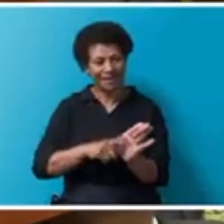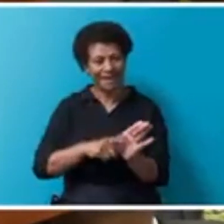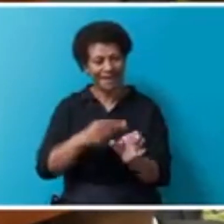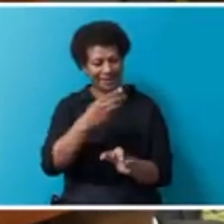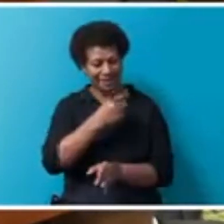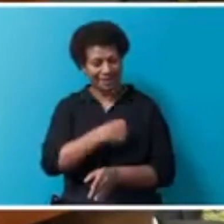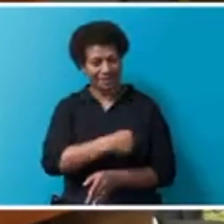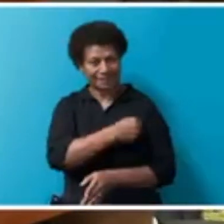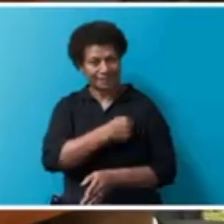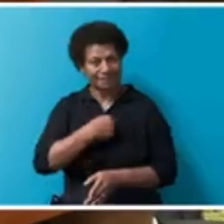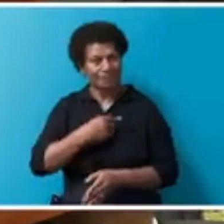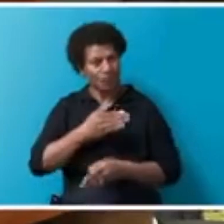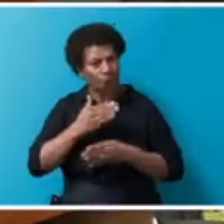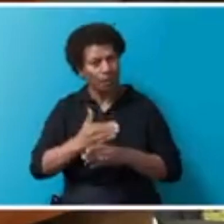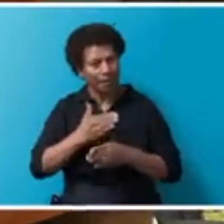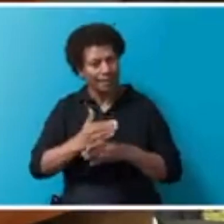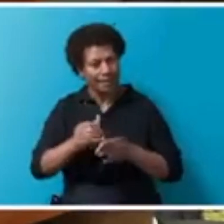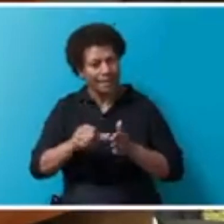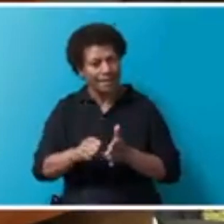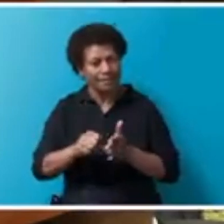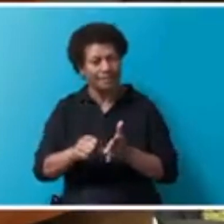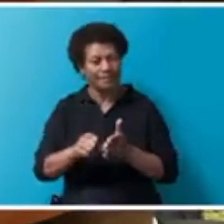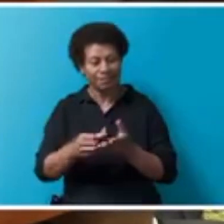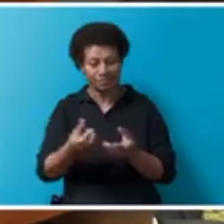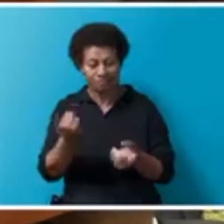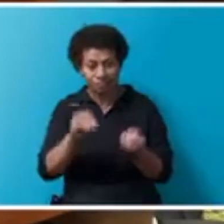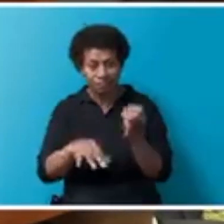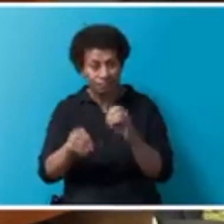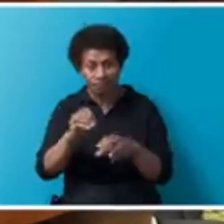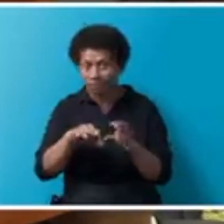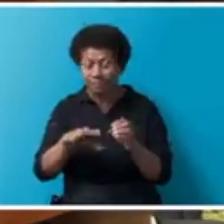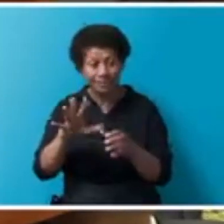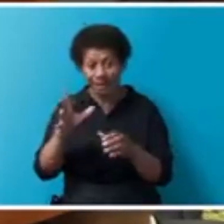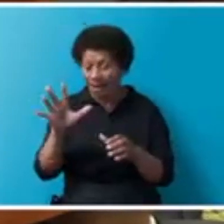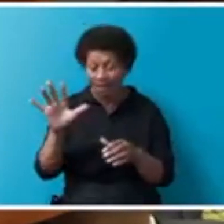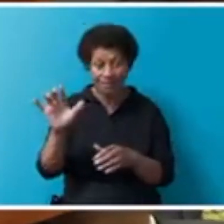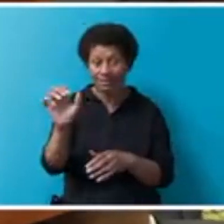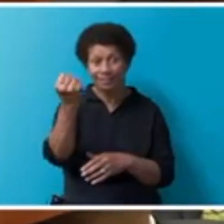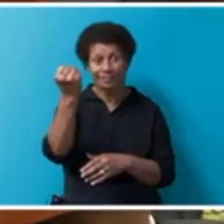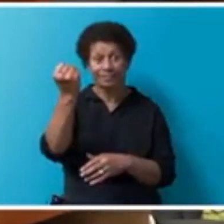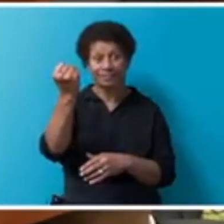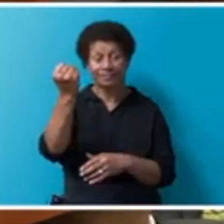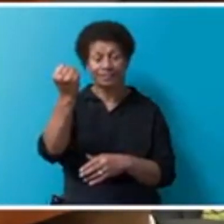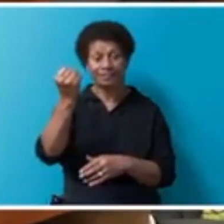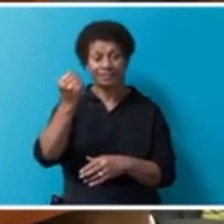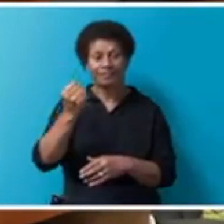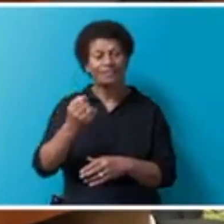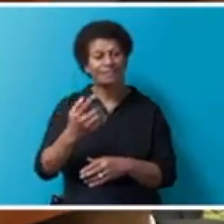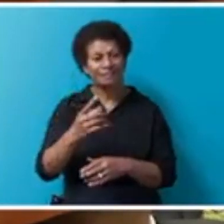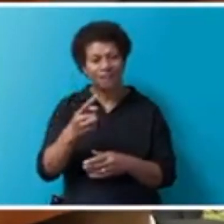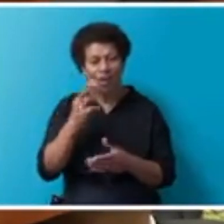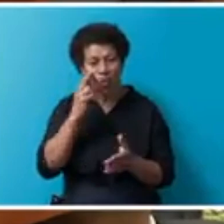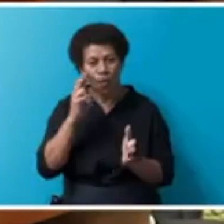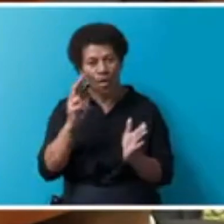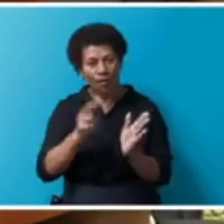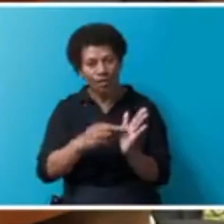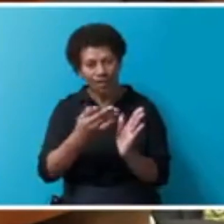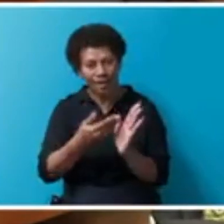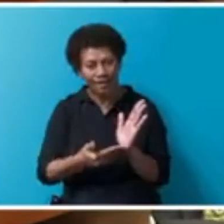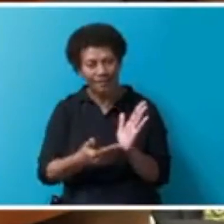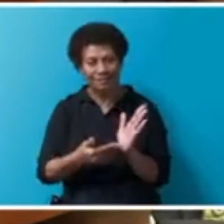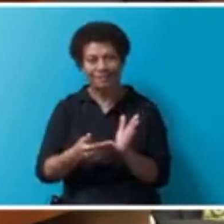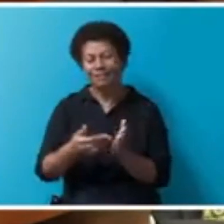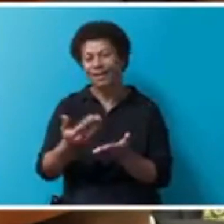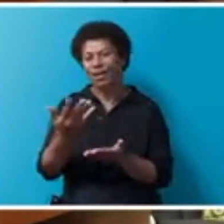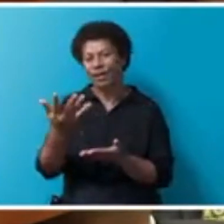and perseverance have not only contributed to our success, but also has been recognized during the Civil Service Day,